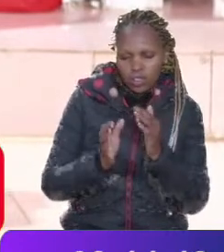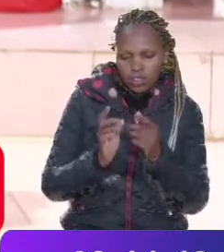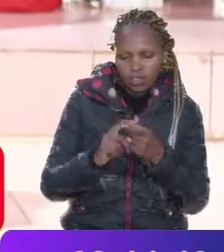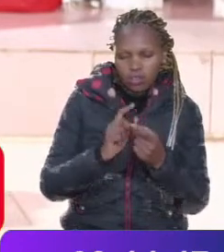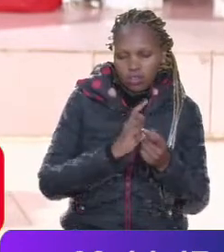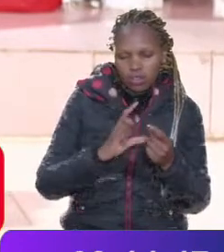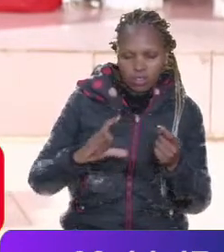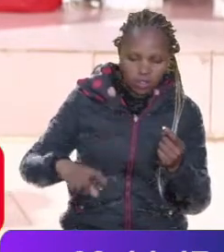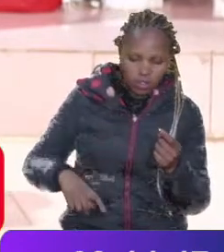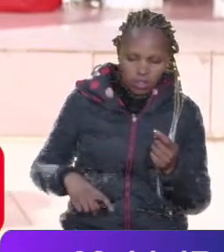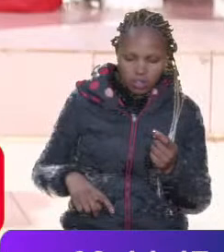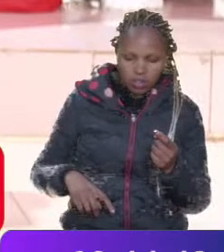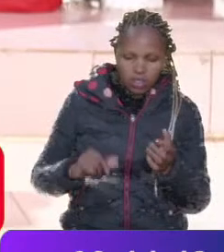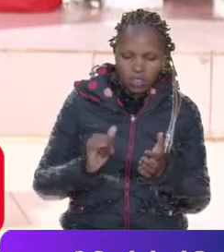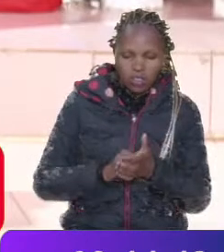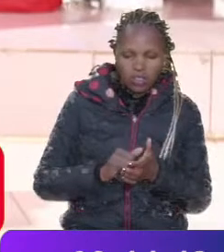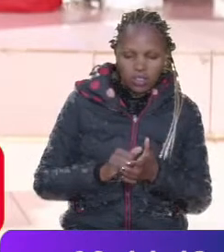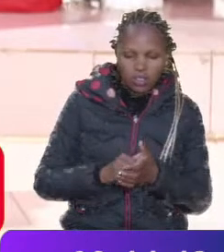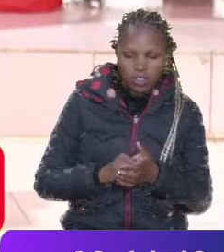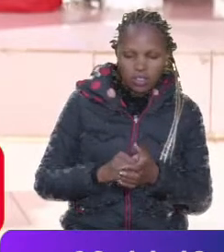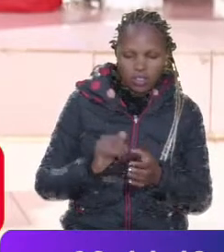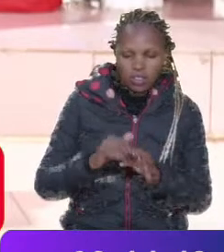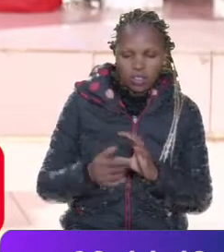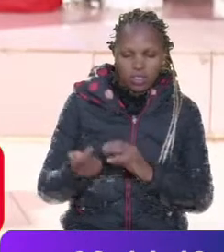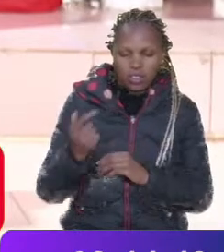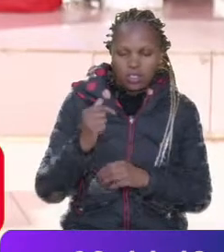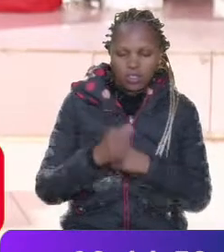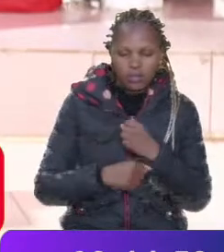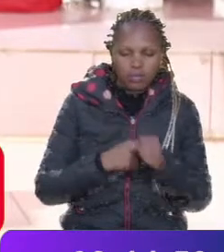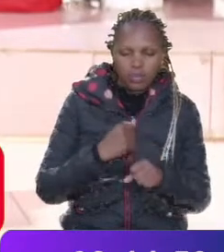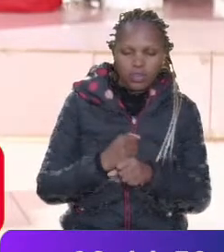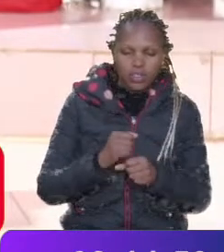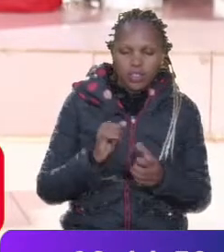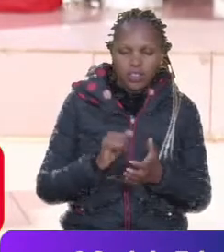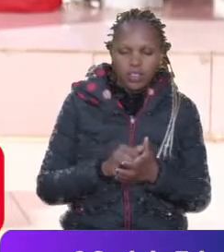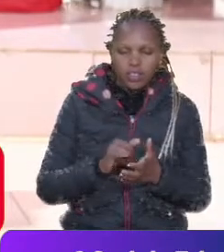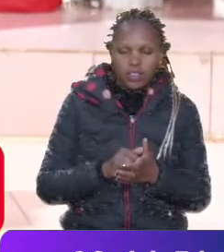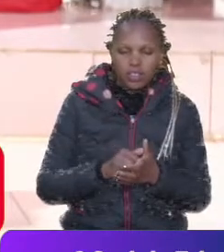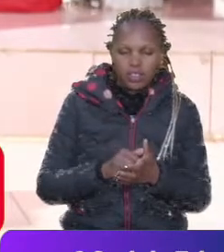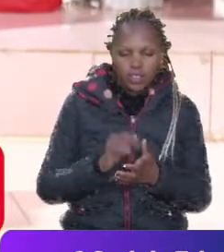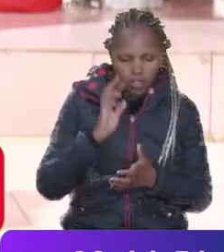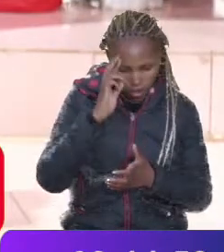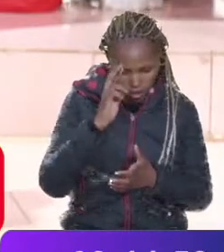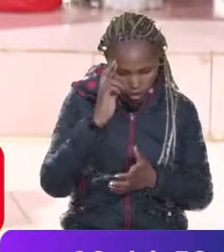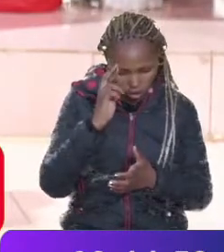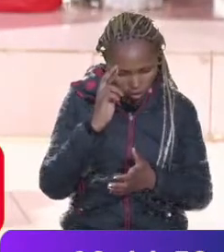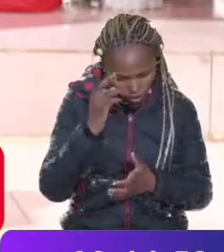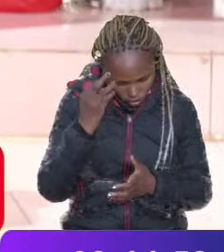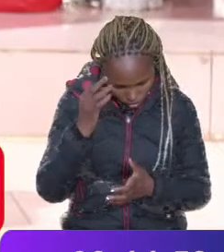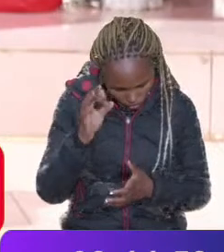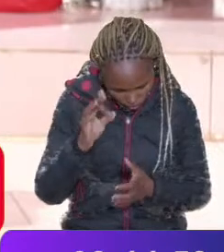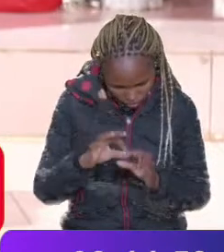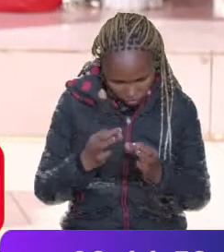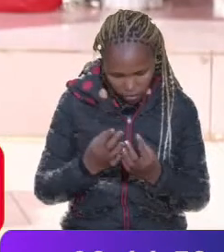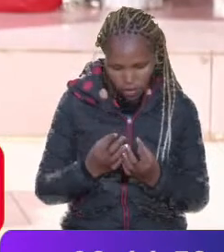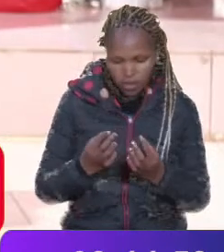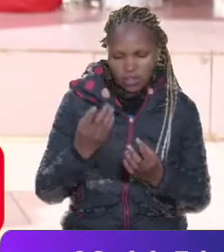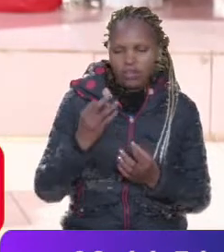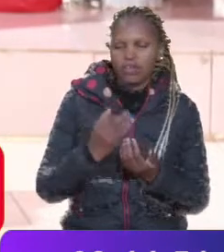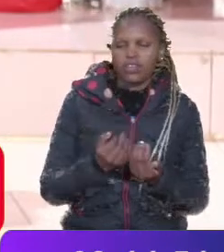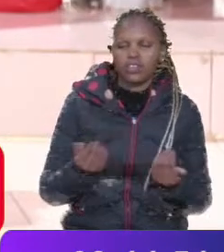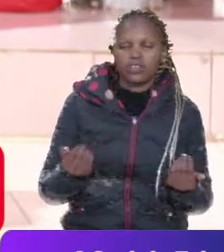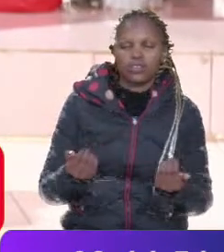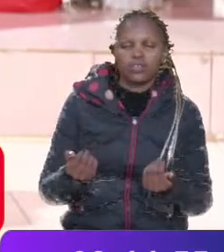Lord, that even in this coming year, that his purposes for our family, for our